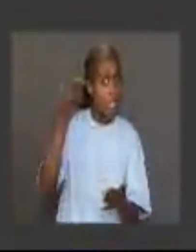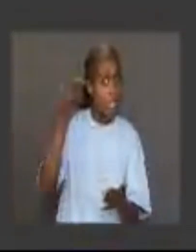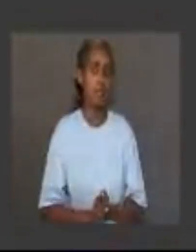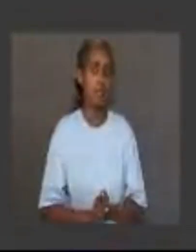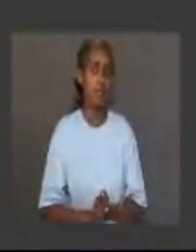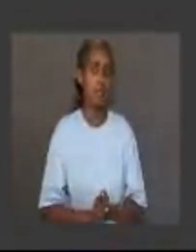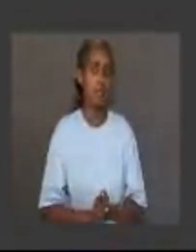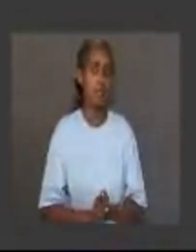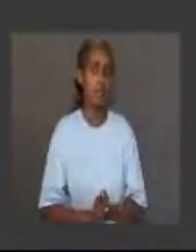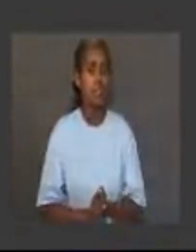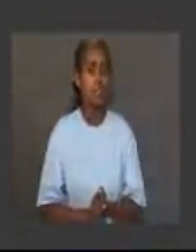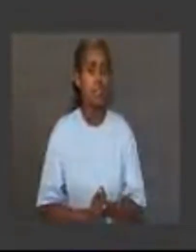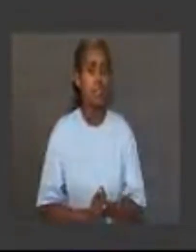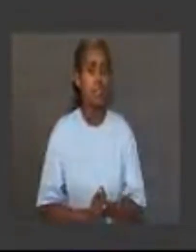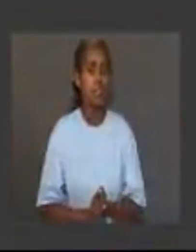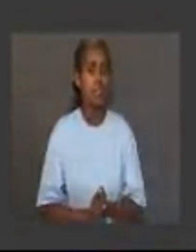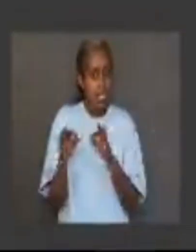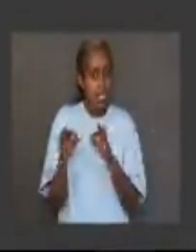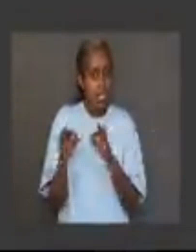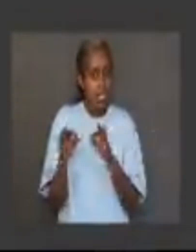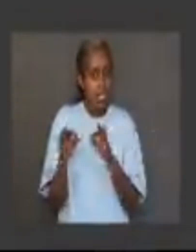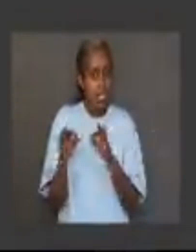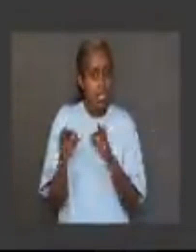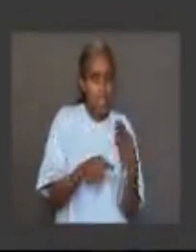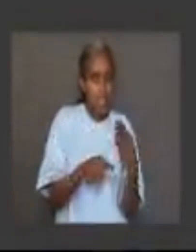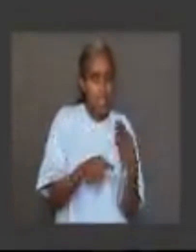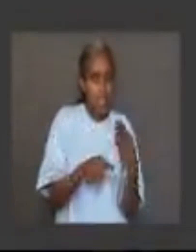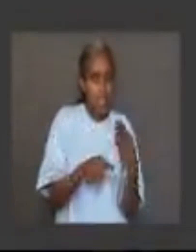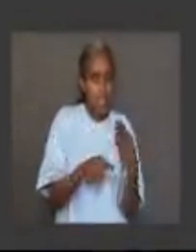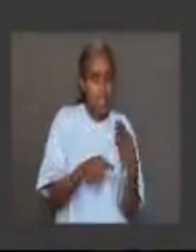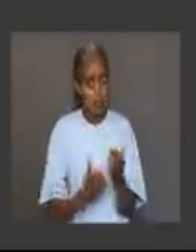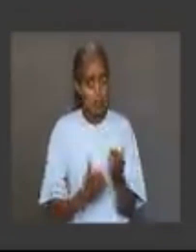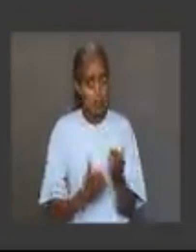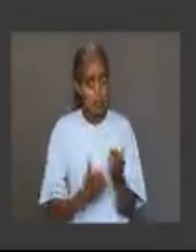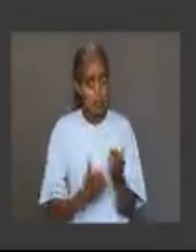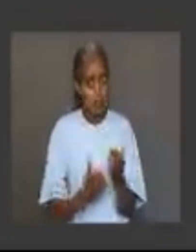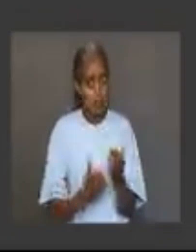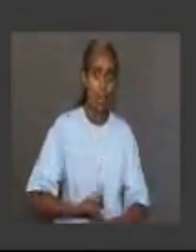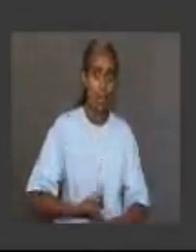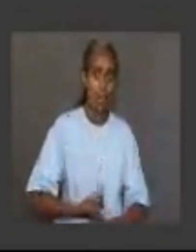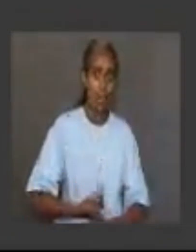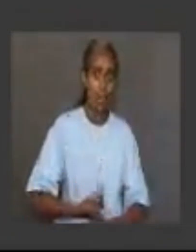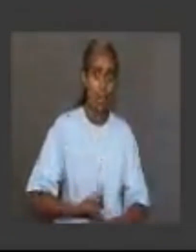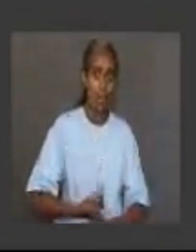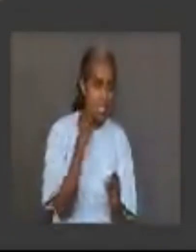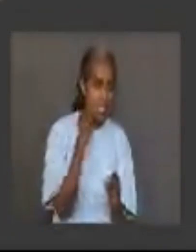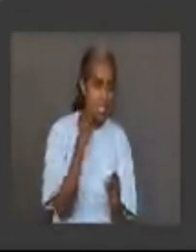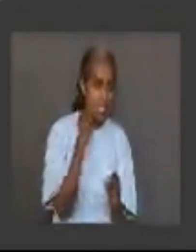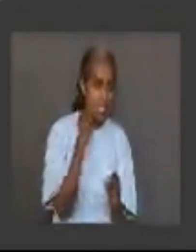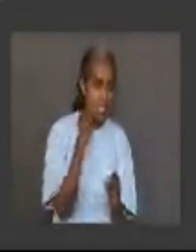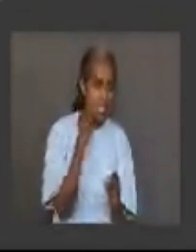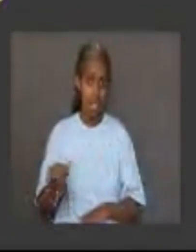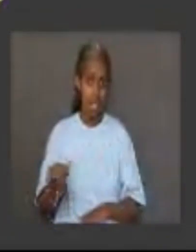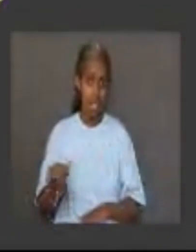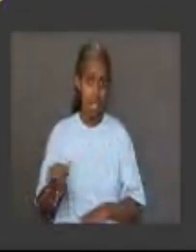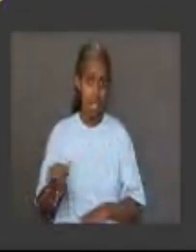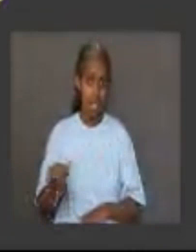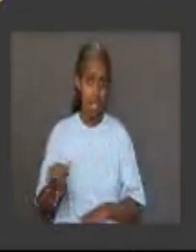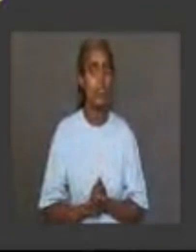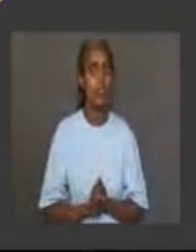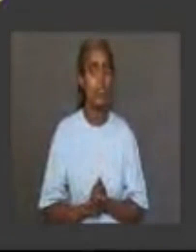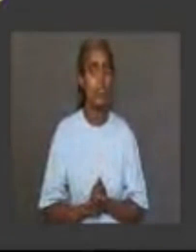Instead, since some of the elements are exactly the same, you can